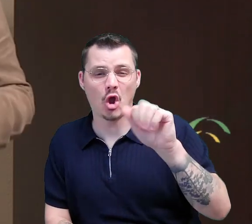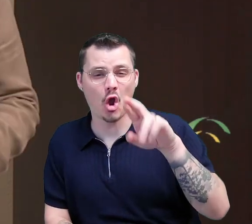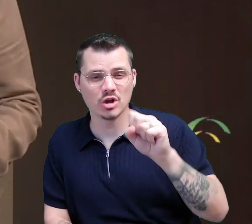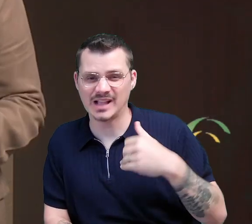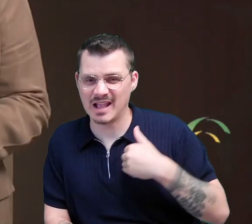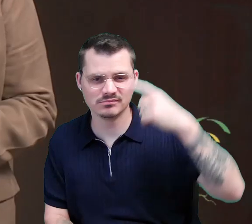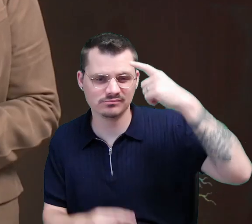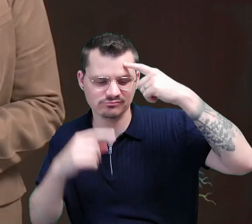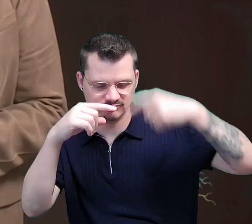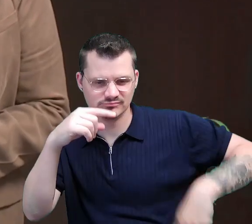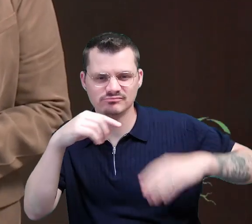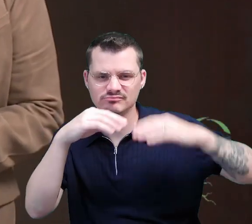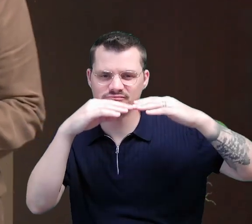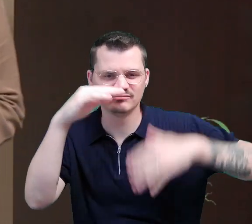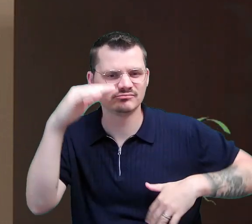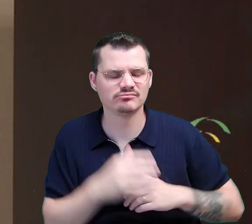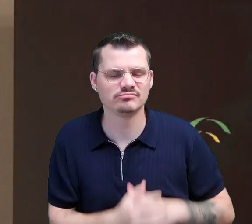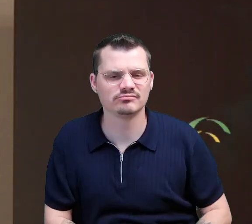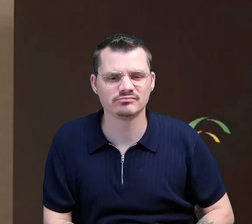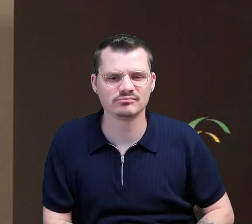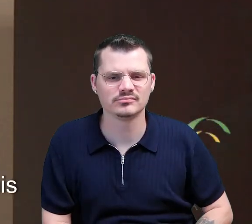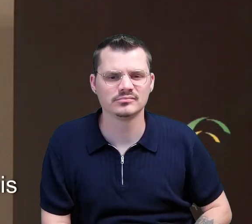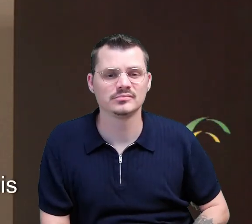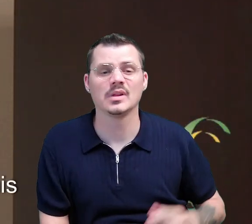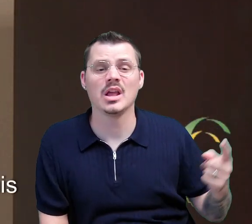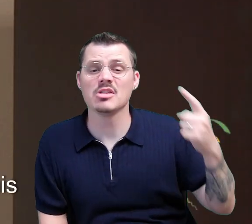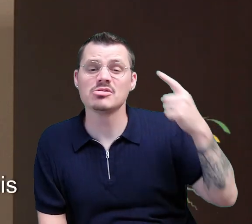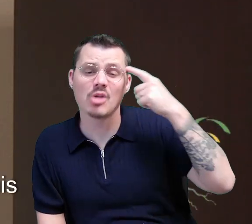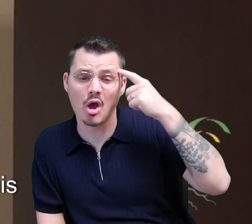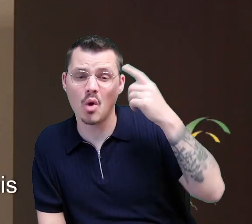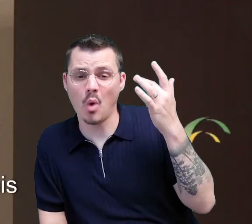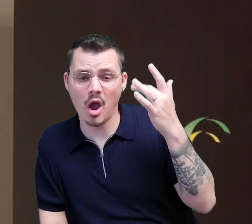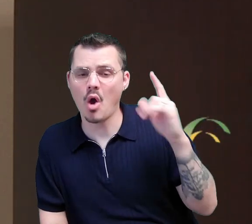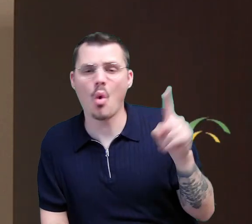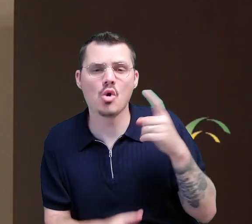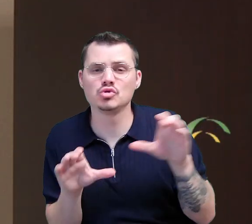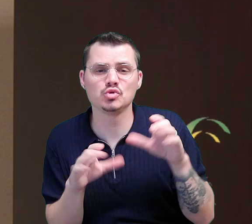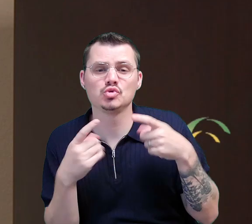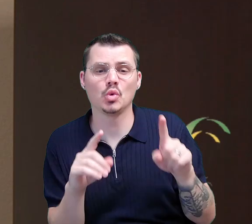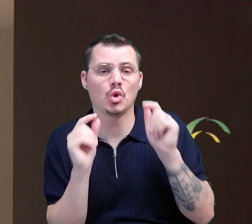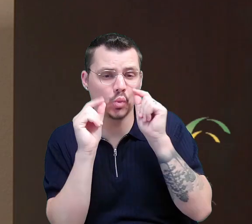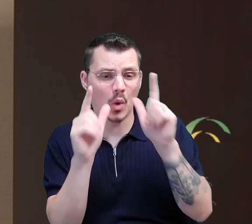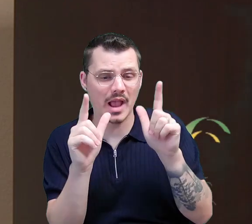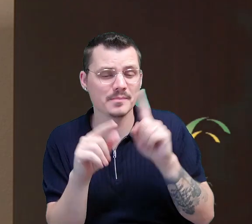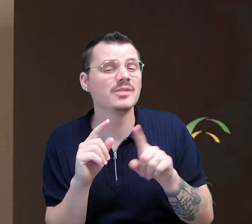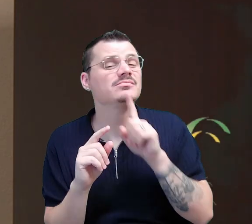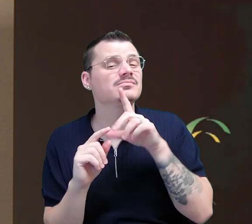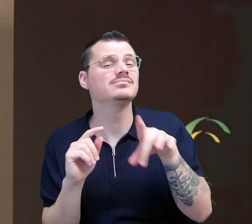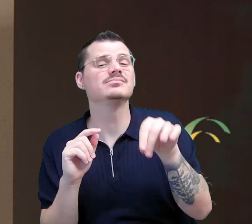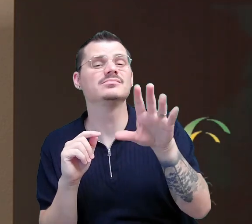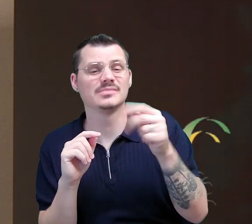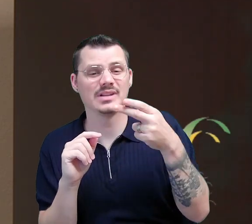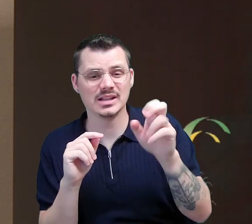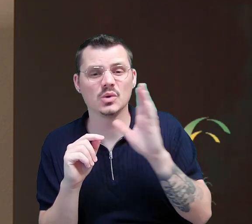Scars from head to toe. He was originally thought to only do this during waking hours, but it turned out he